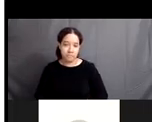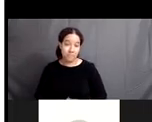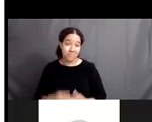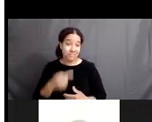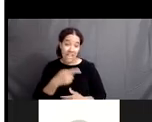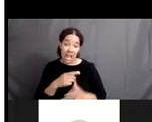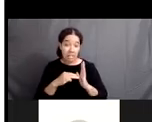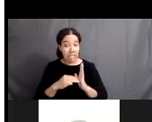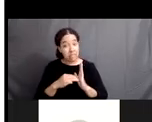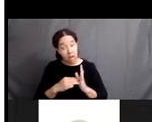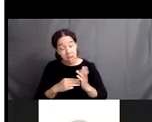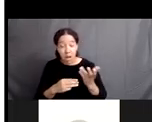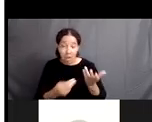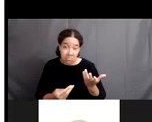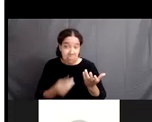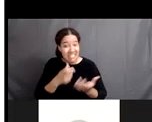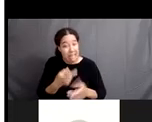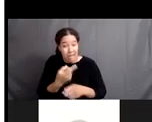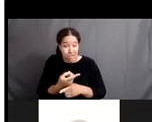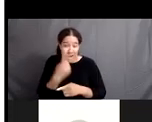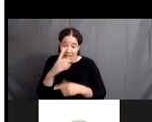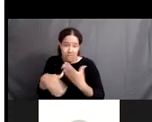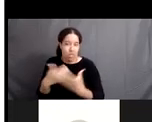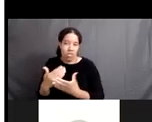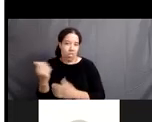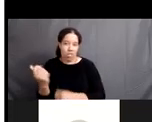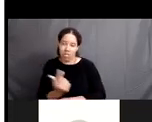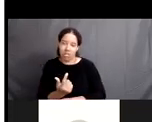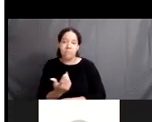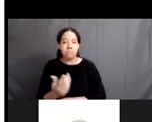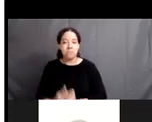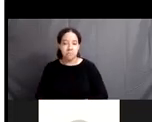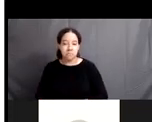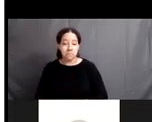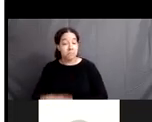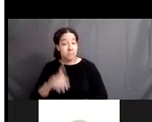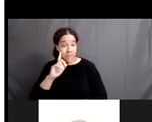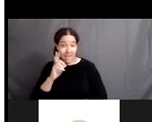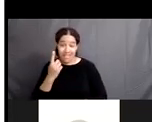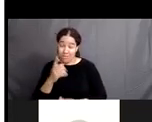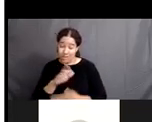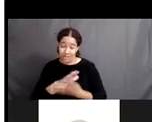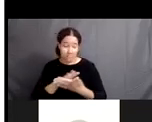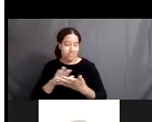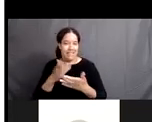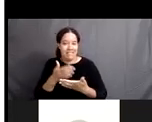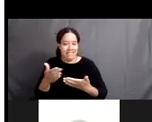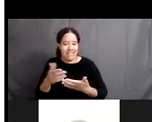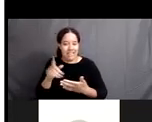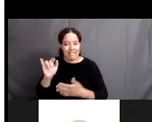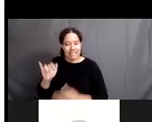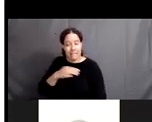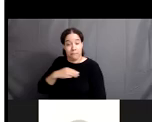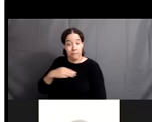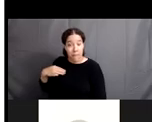everyone. And I think that one of the, you know, most beautiful things about it is that membership